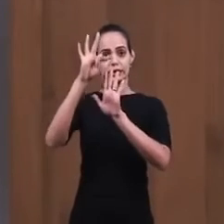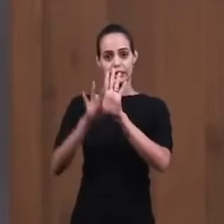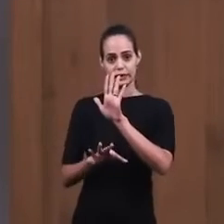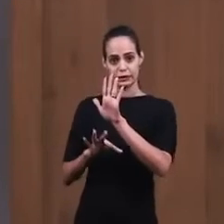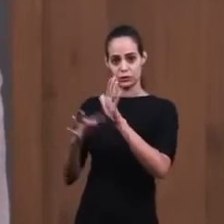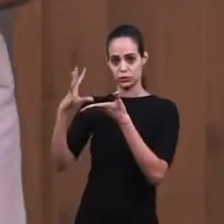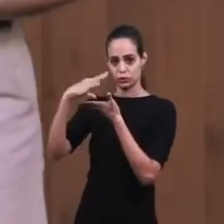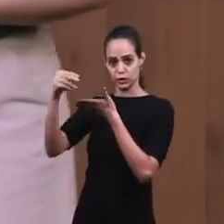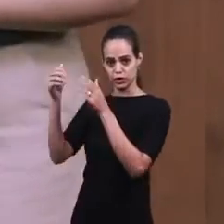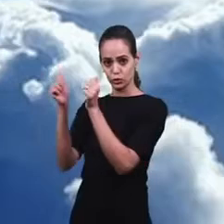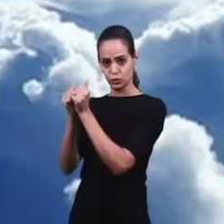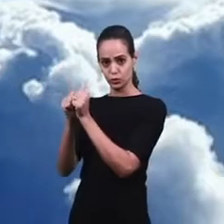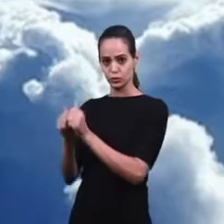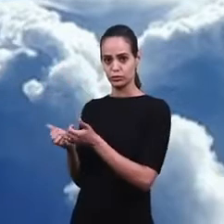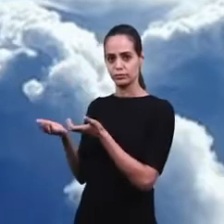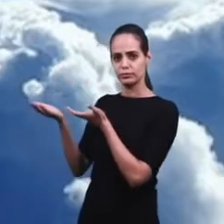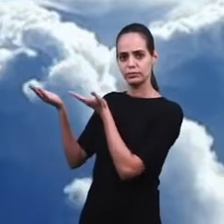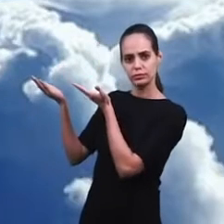on the slide.